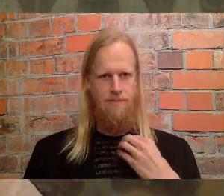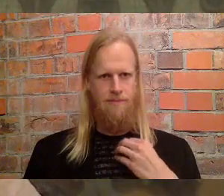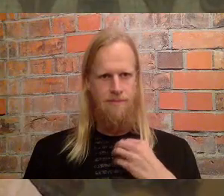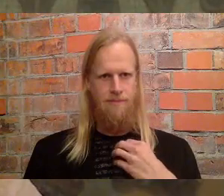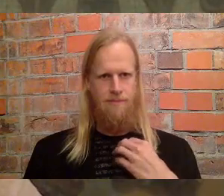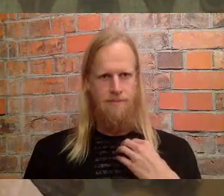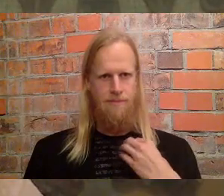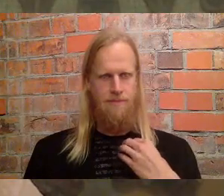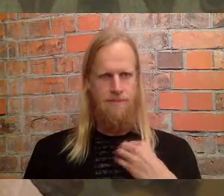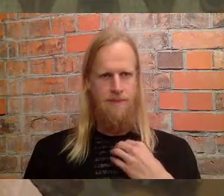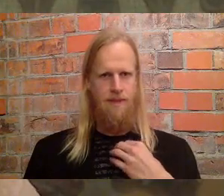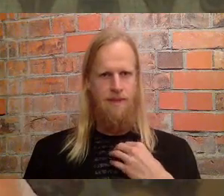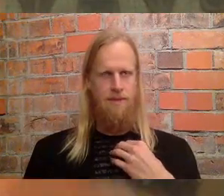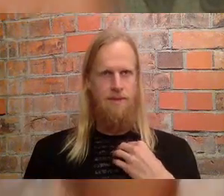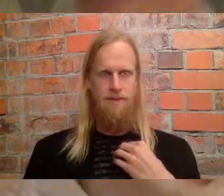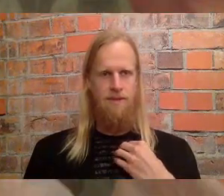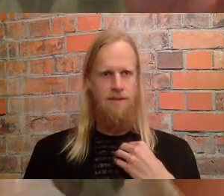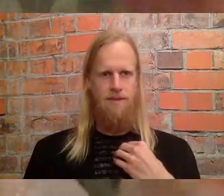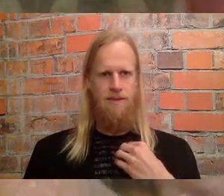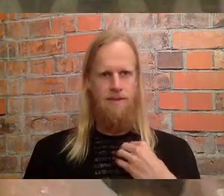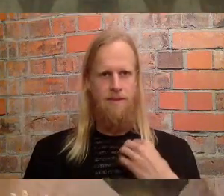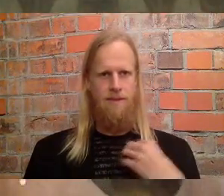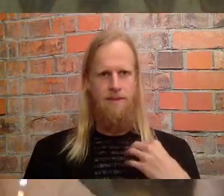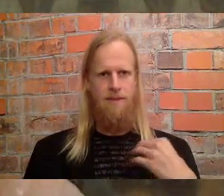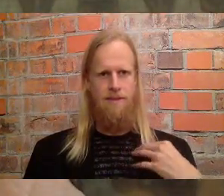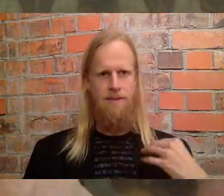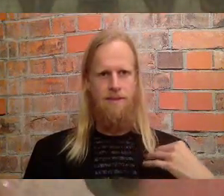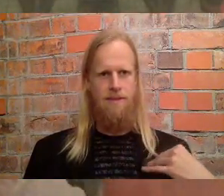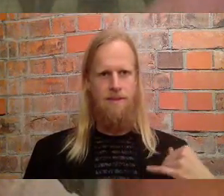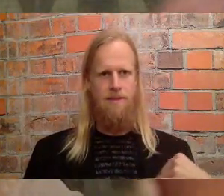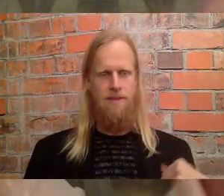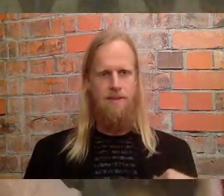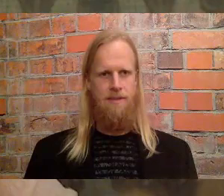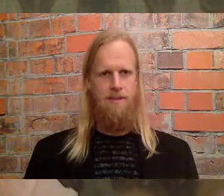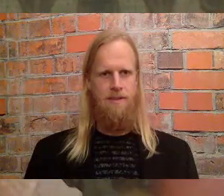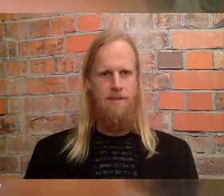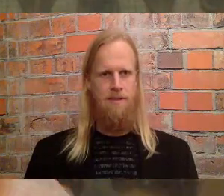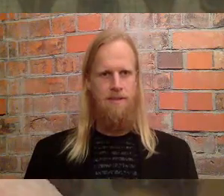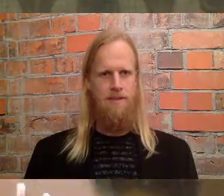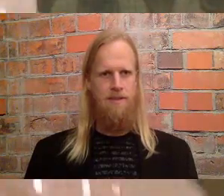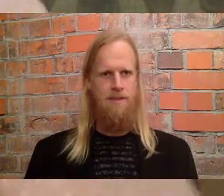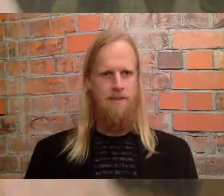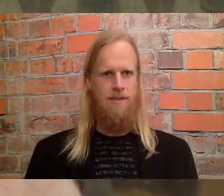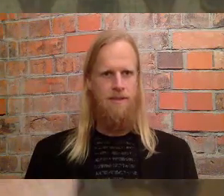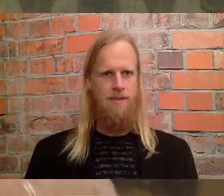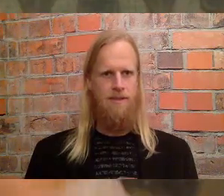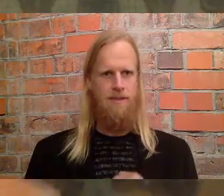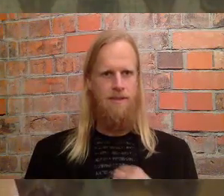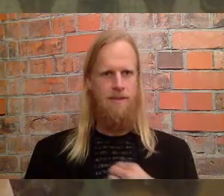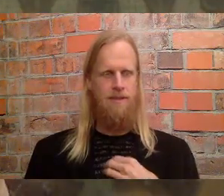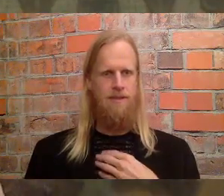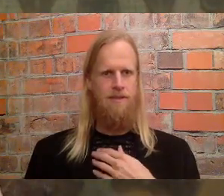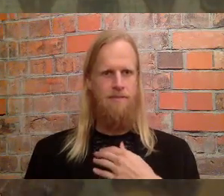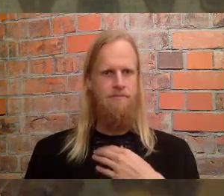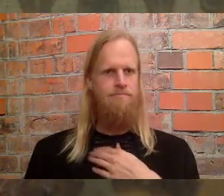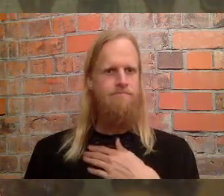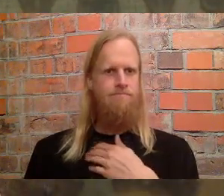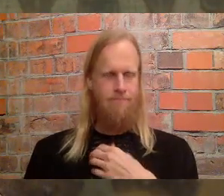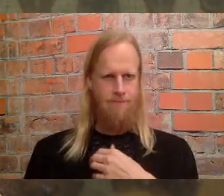yourself? Will it really help create a huge global movement of love and